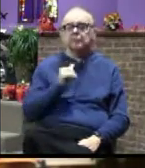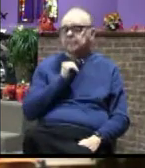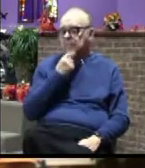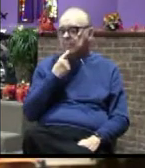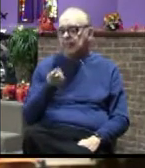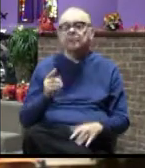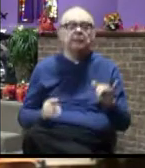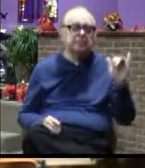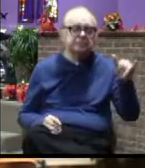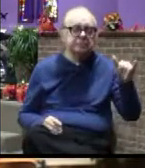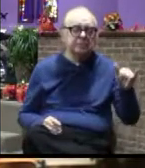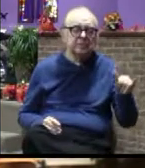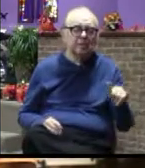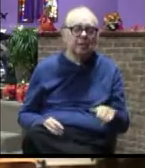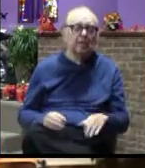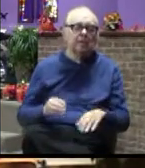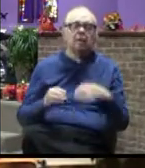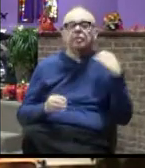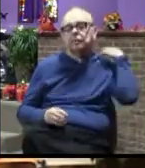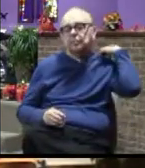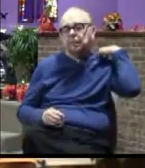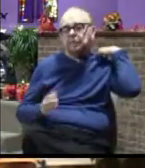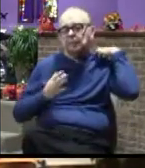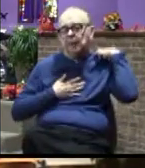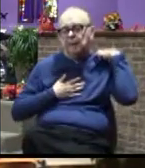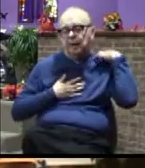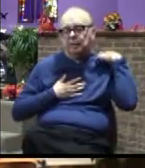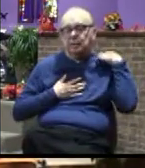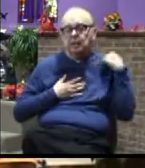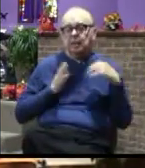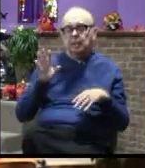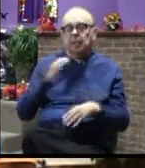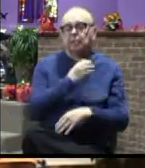God doesn't say, hey, you scratch my back, I'll scratch yours.